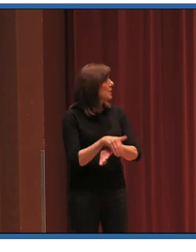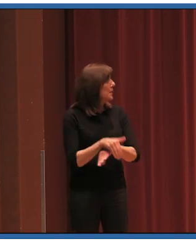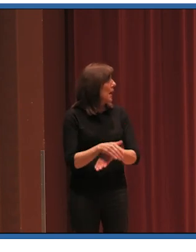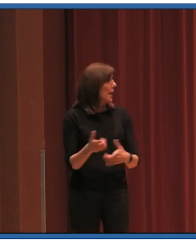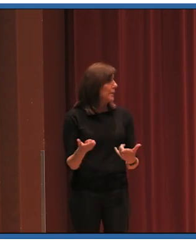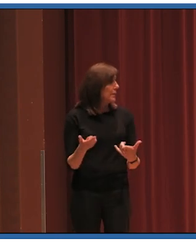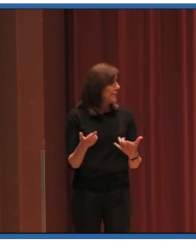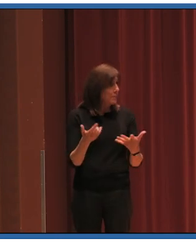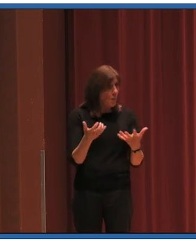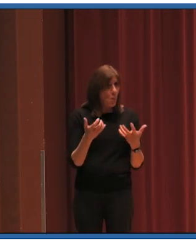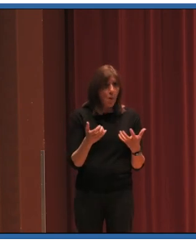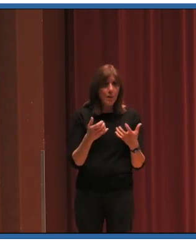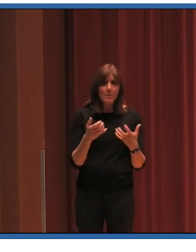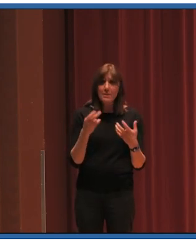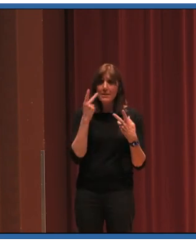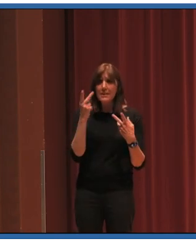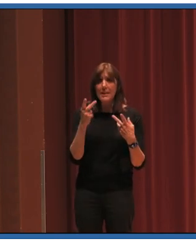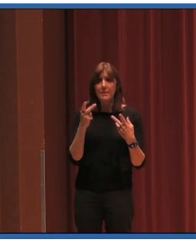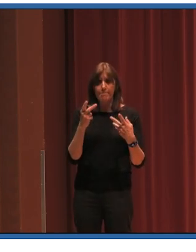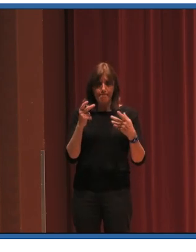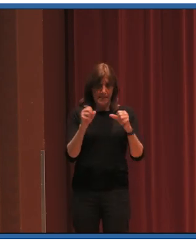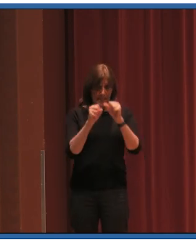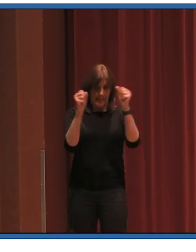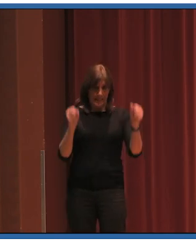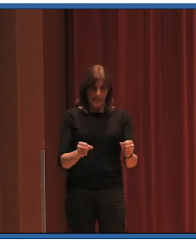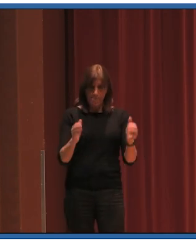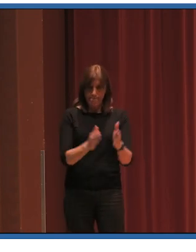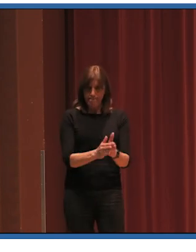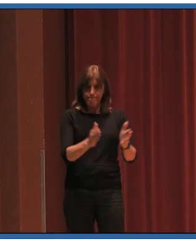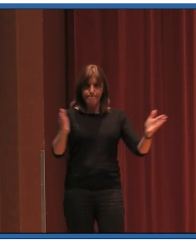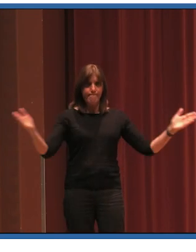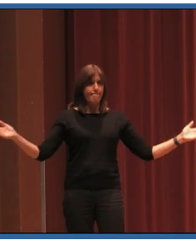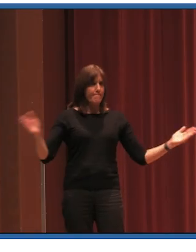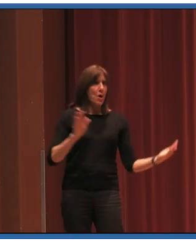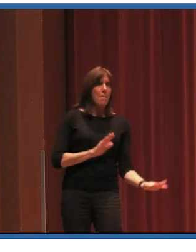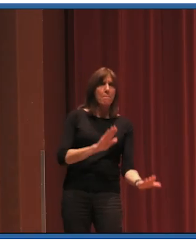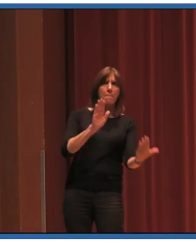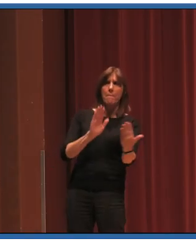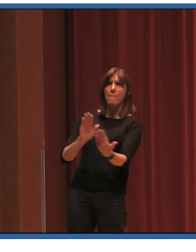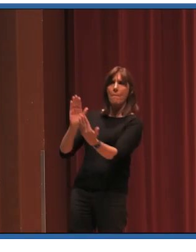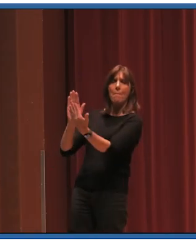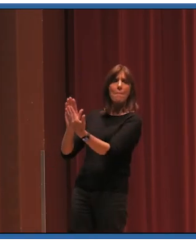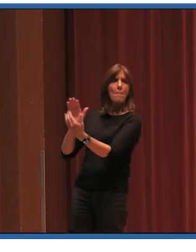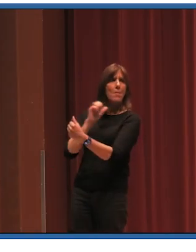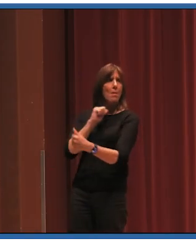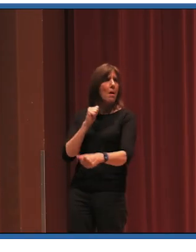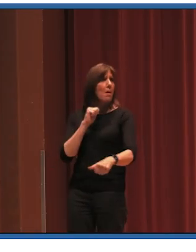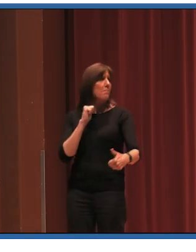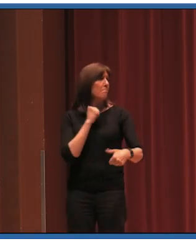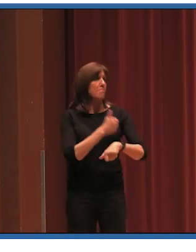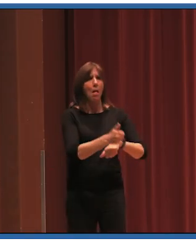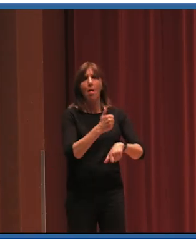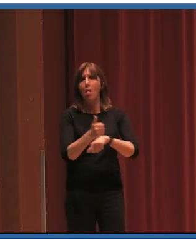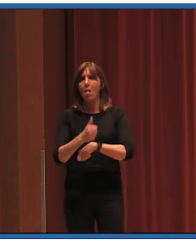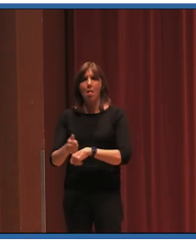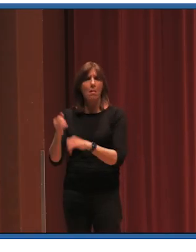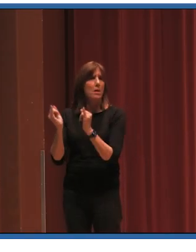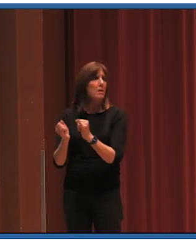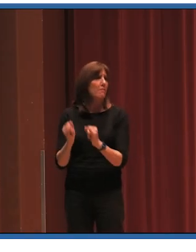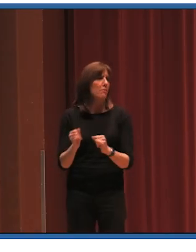taking a systems-wide approach. Tonight is not about blame. Tonight is not about individual